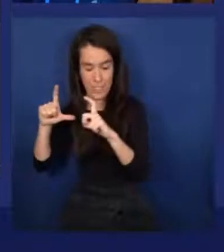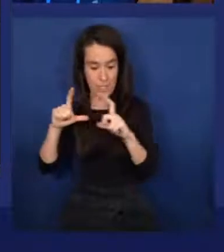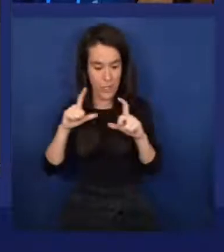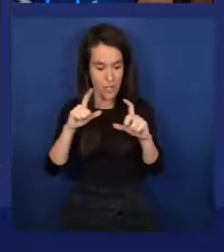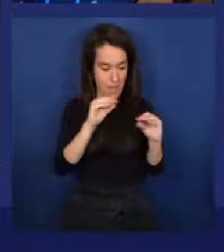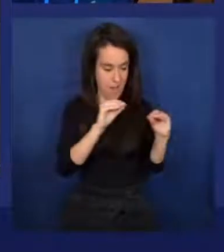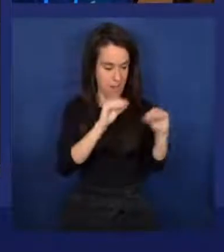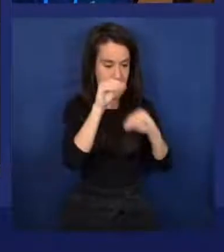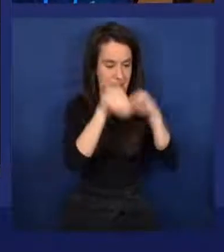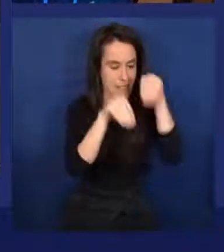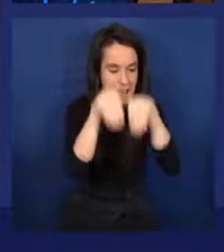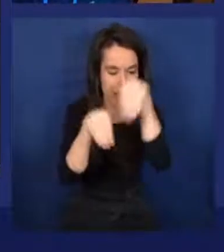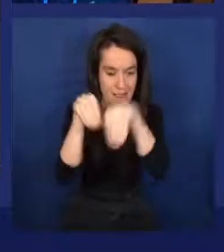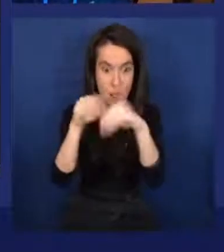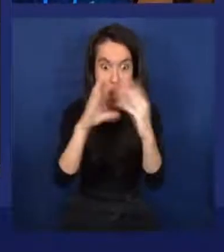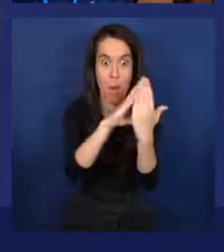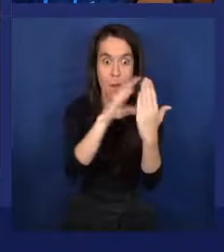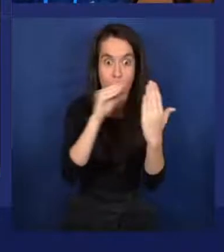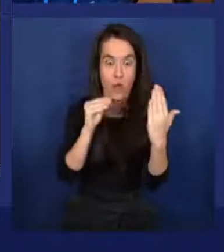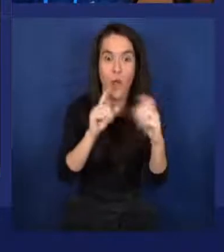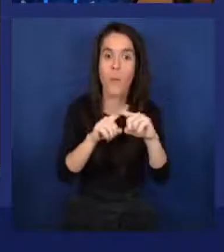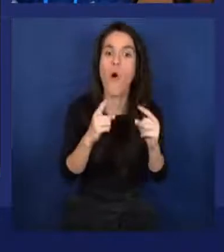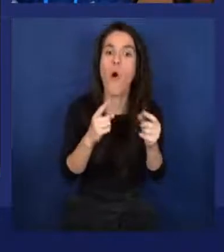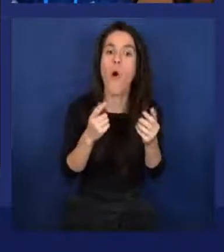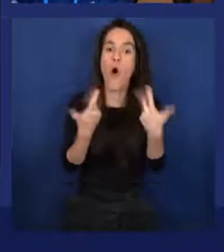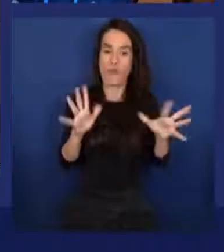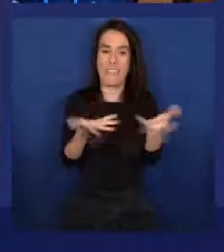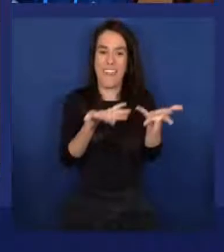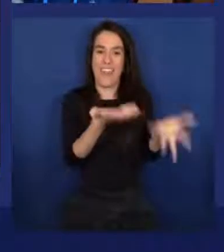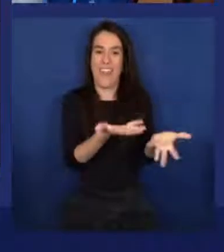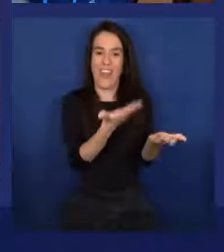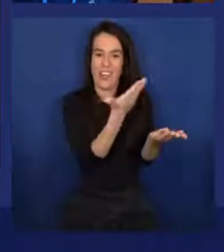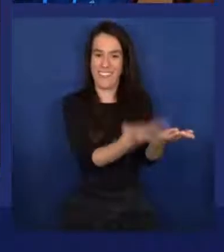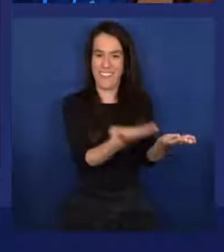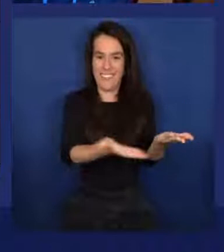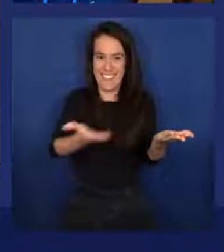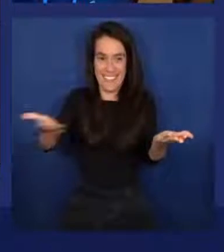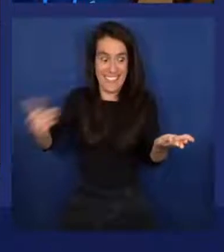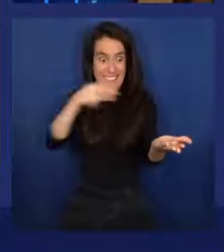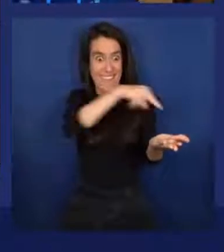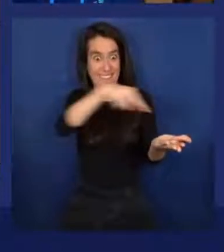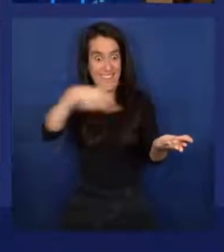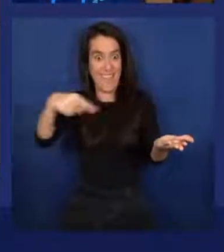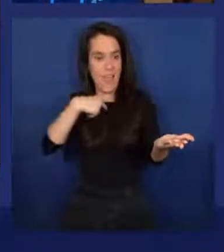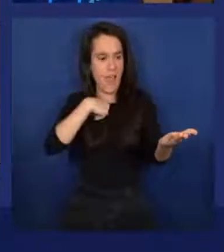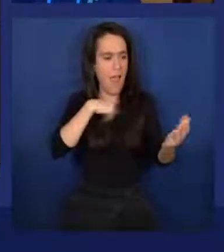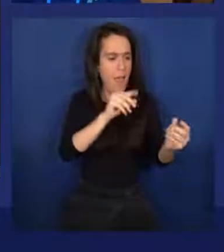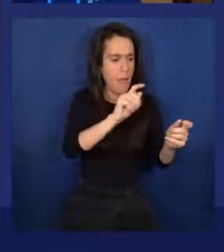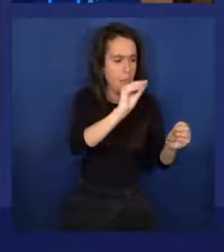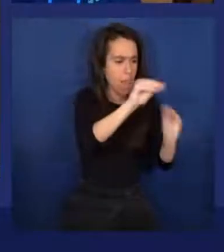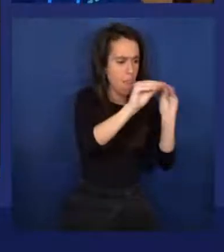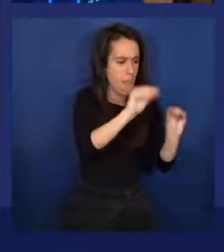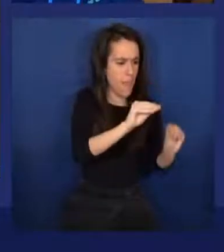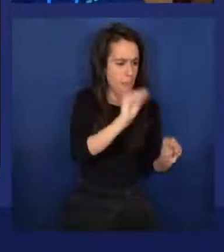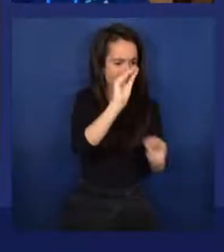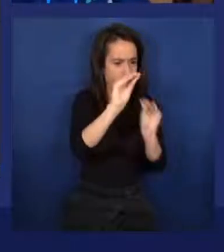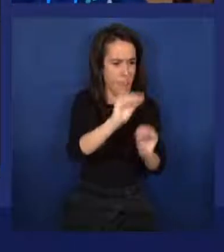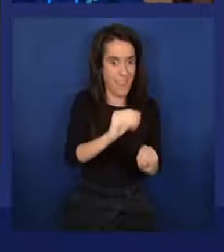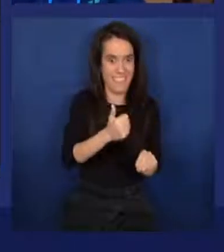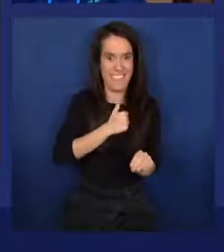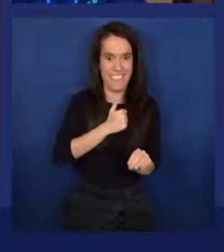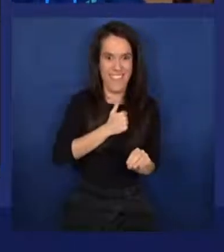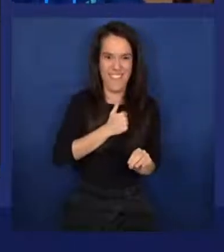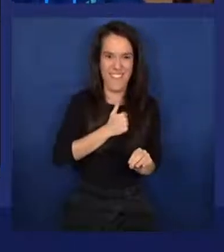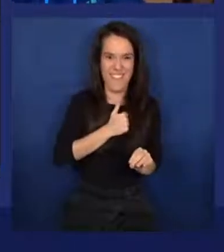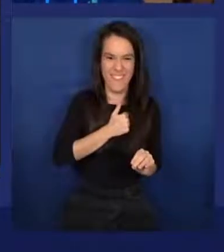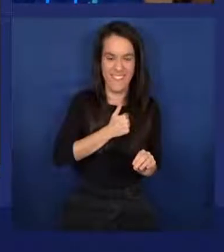but based on already pre-trained models from Microsoft, and then use it. So when, let's say, the